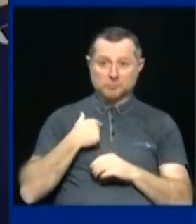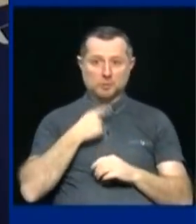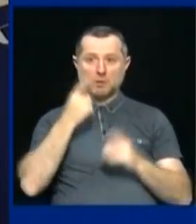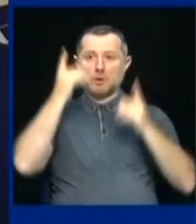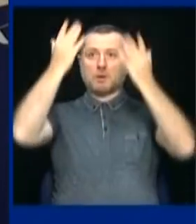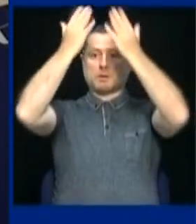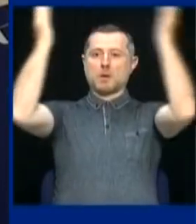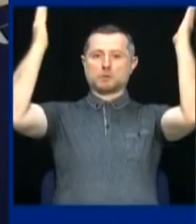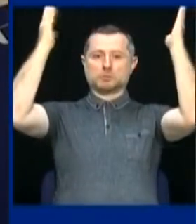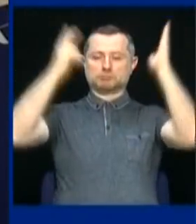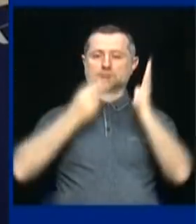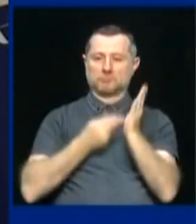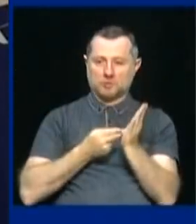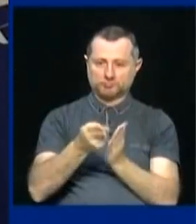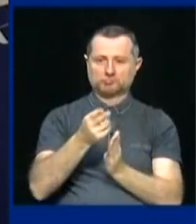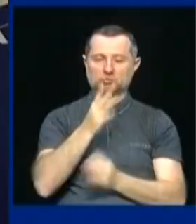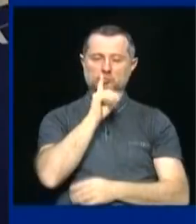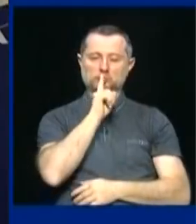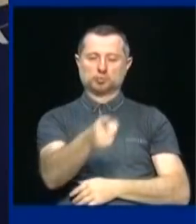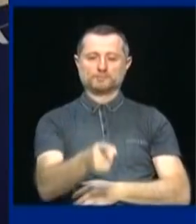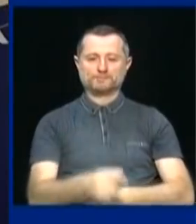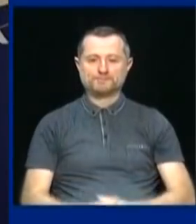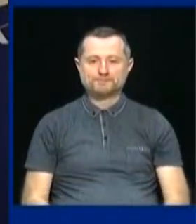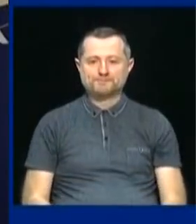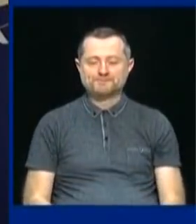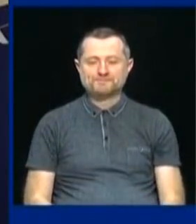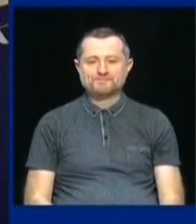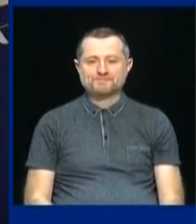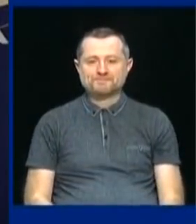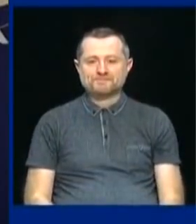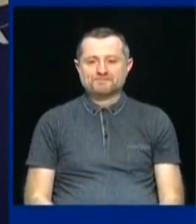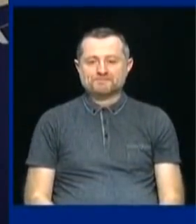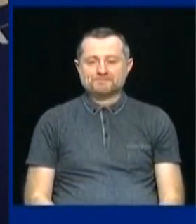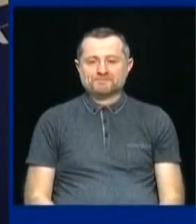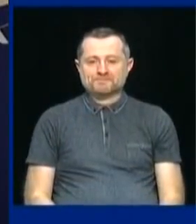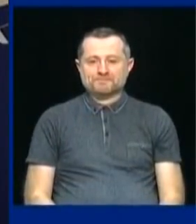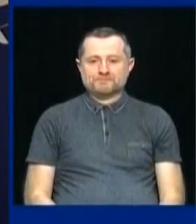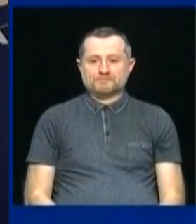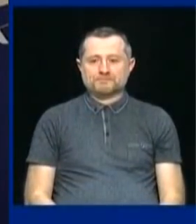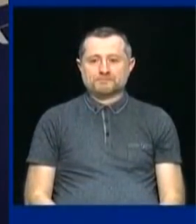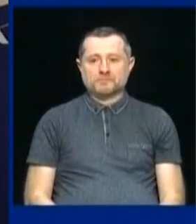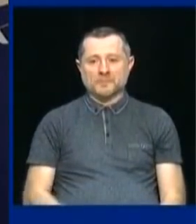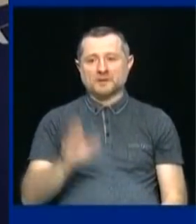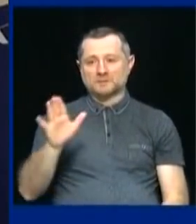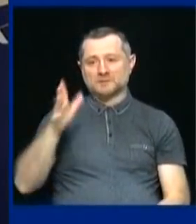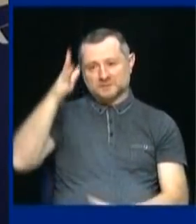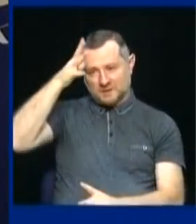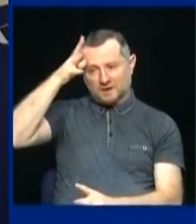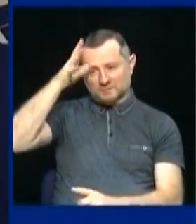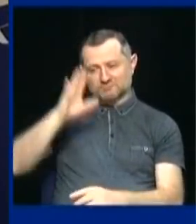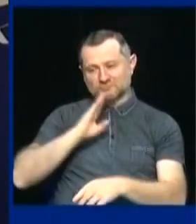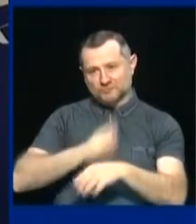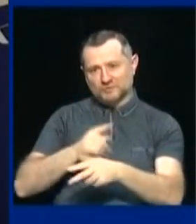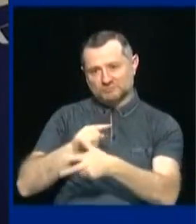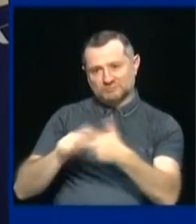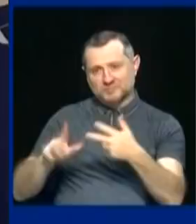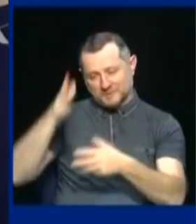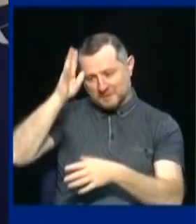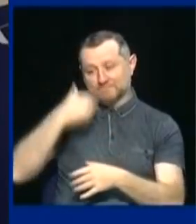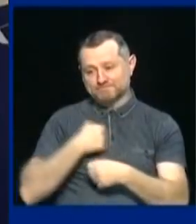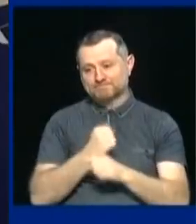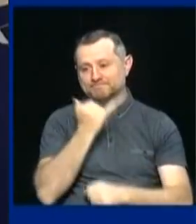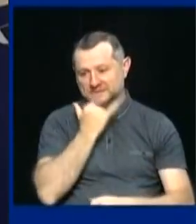truth. Your dad made mistakes, and he